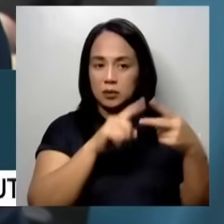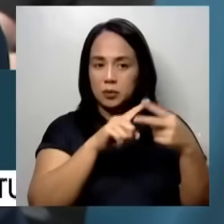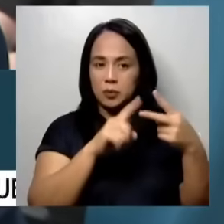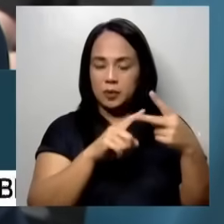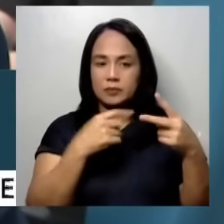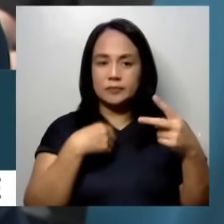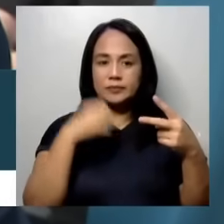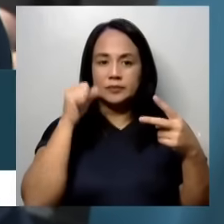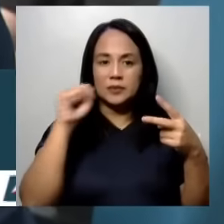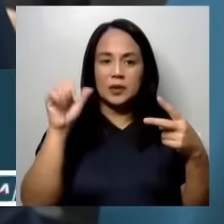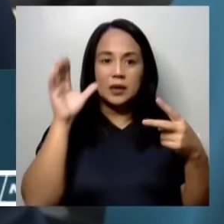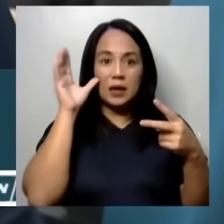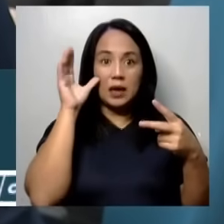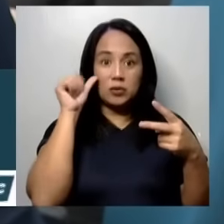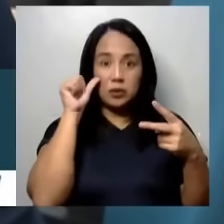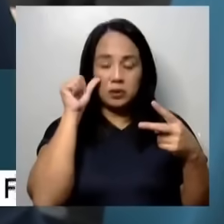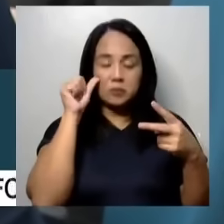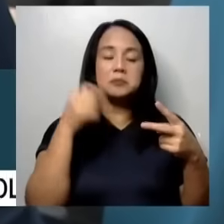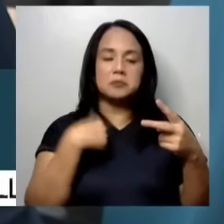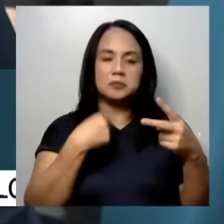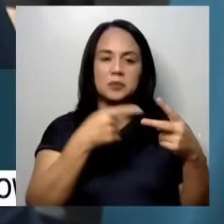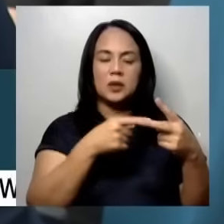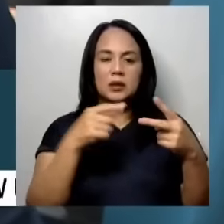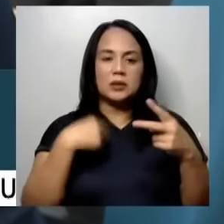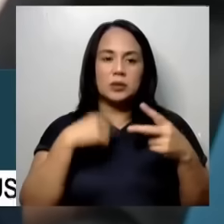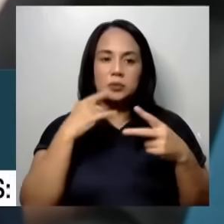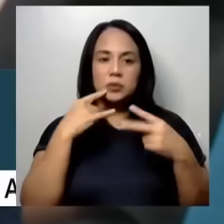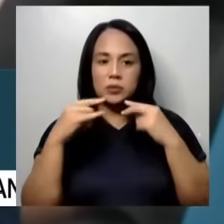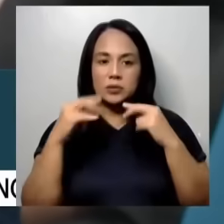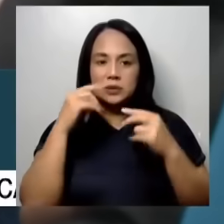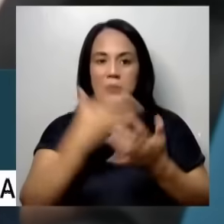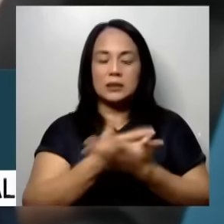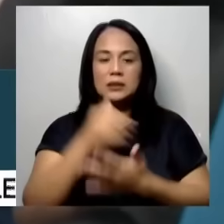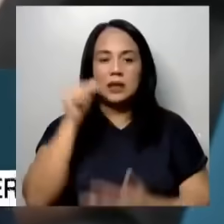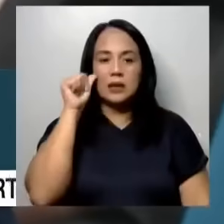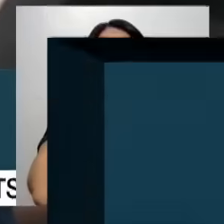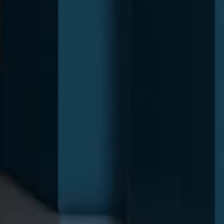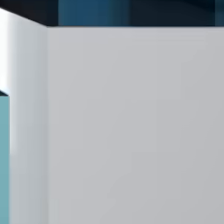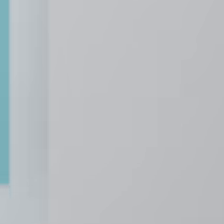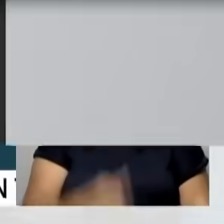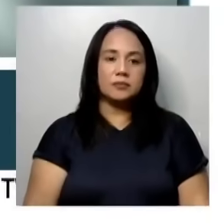Carol Araulio and her broadcast journalist son, Atom Araulio.